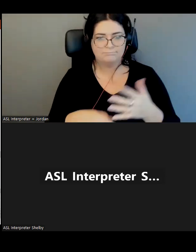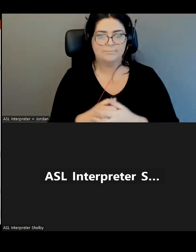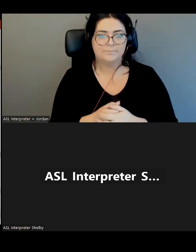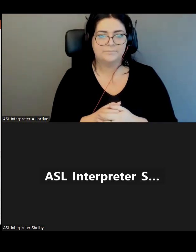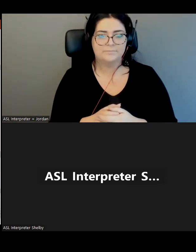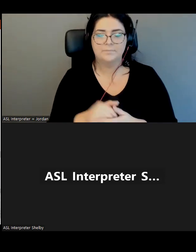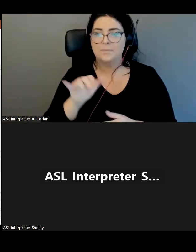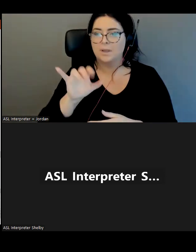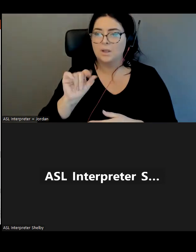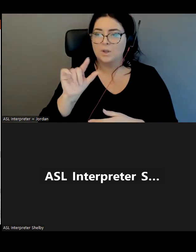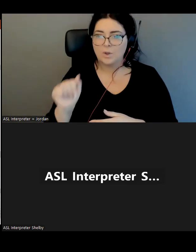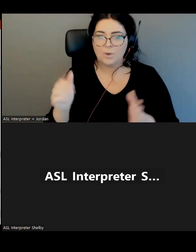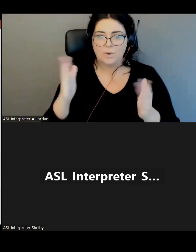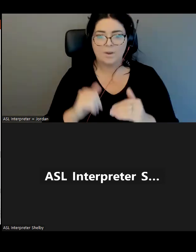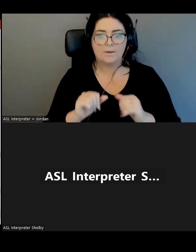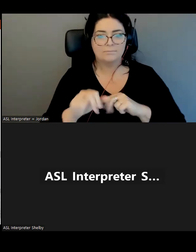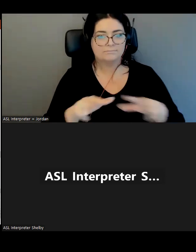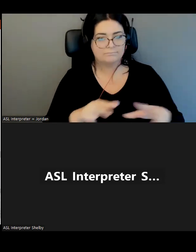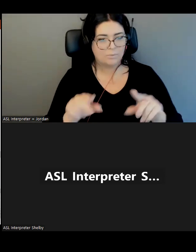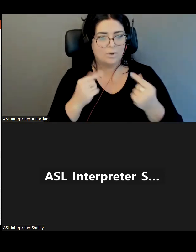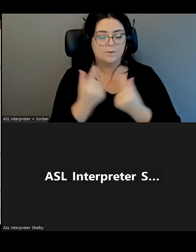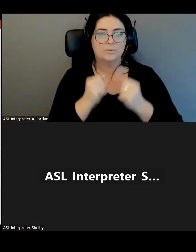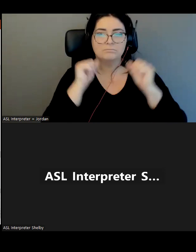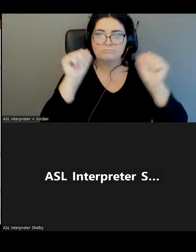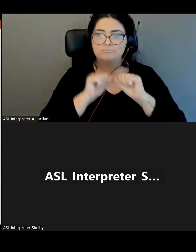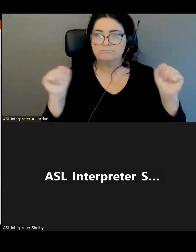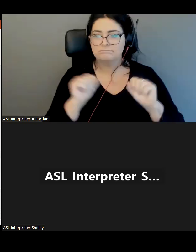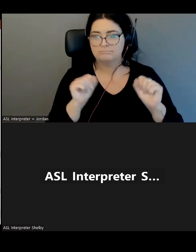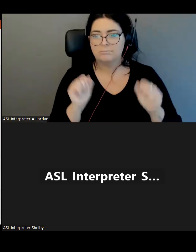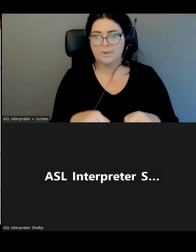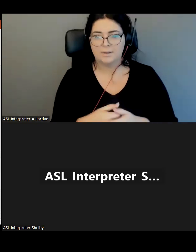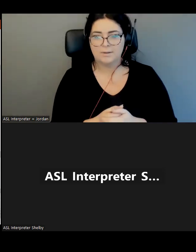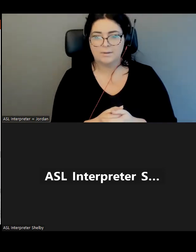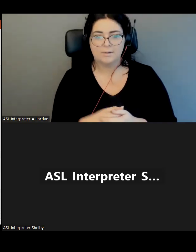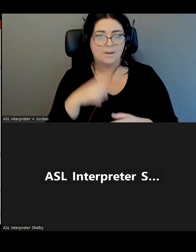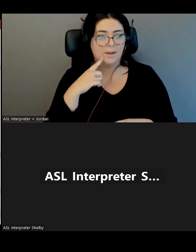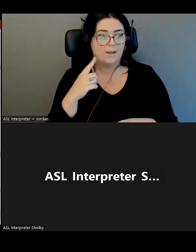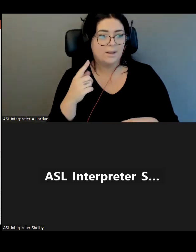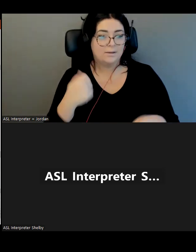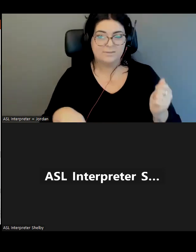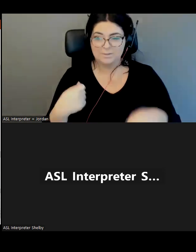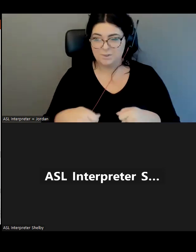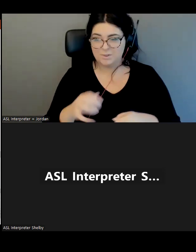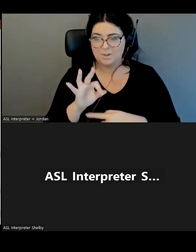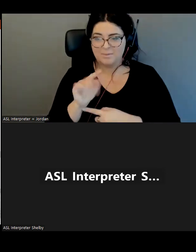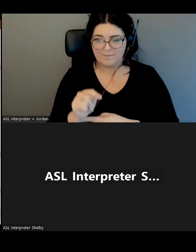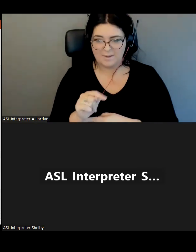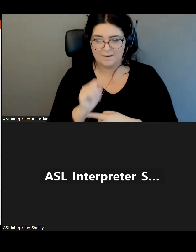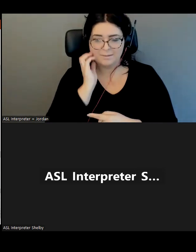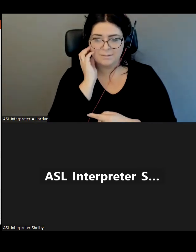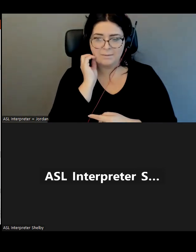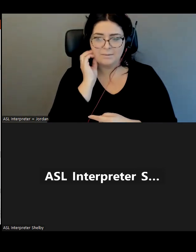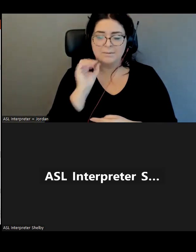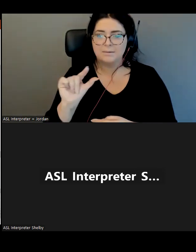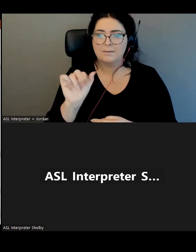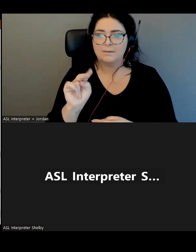Yoga, fitness, strengthening, walking groups, exercise things, we do a lot. We've done drum fit. I know Genge area actually bought a bunch of those